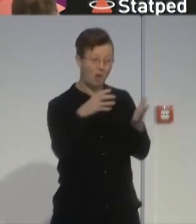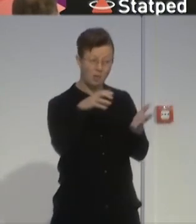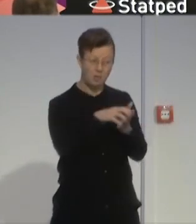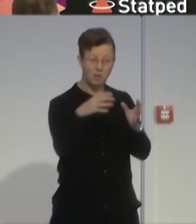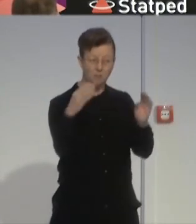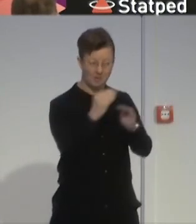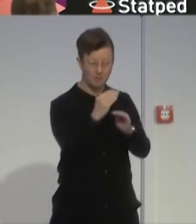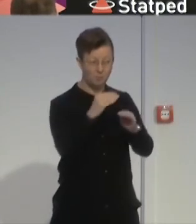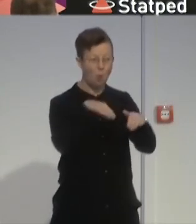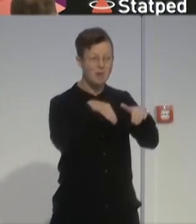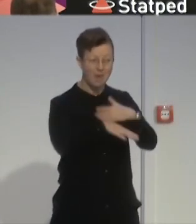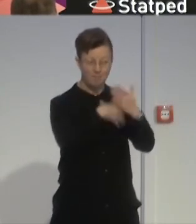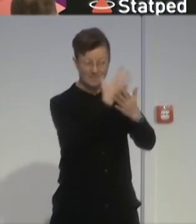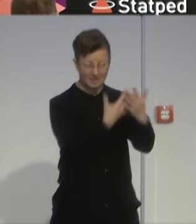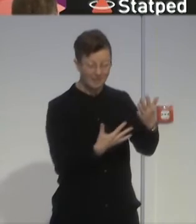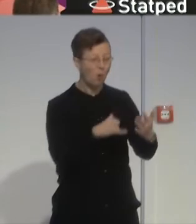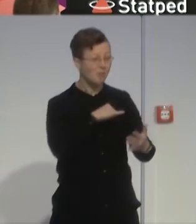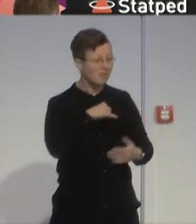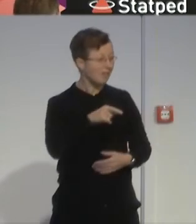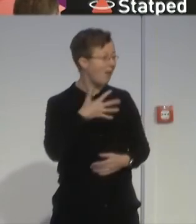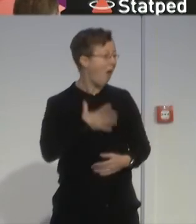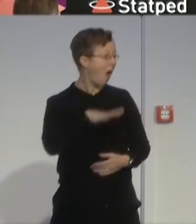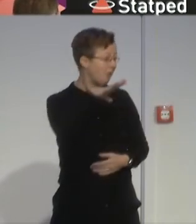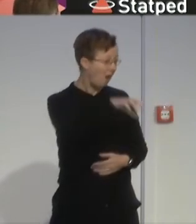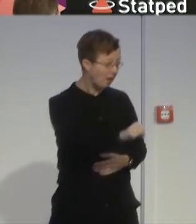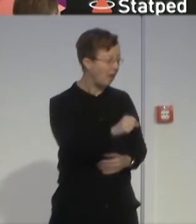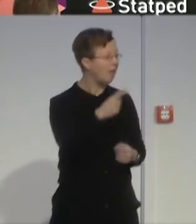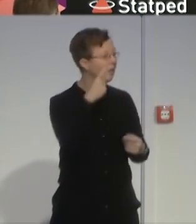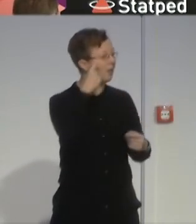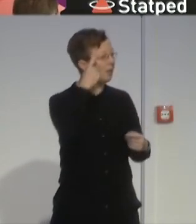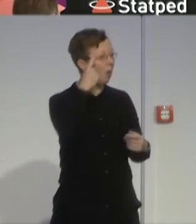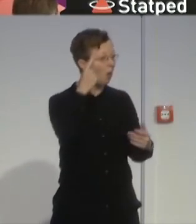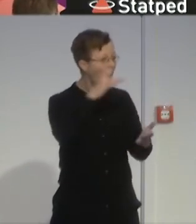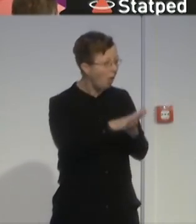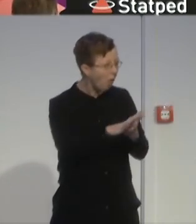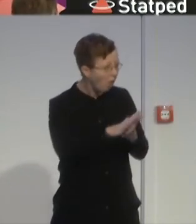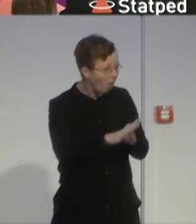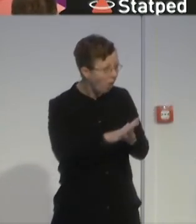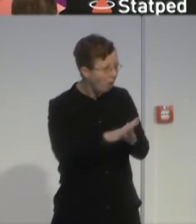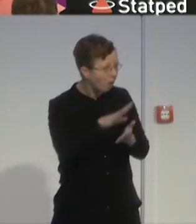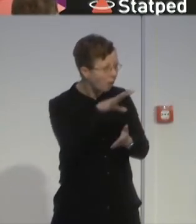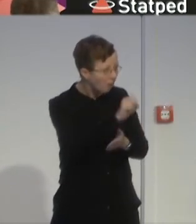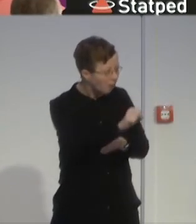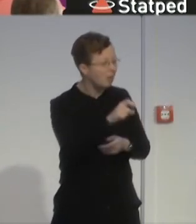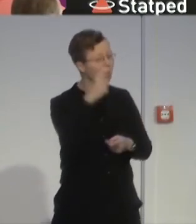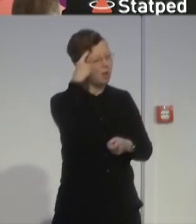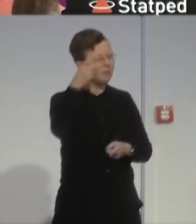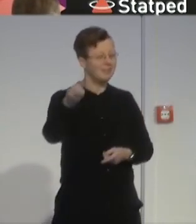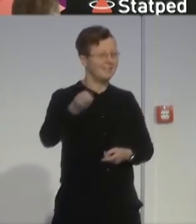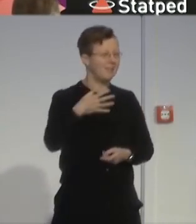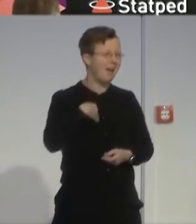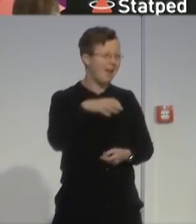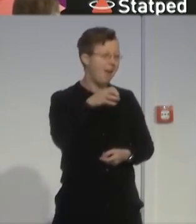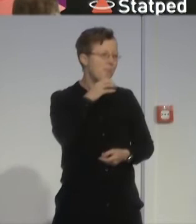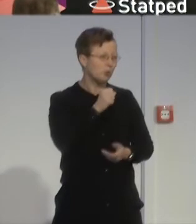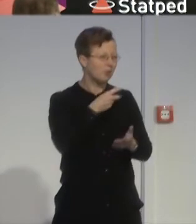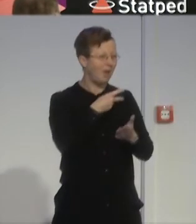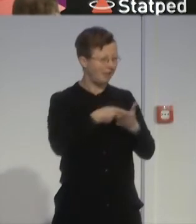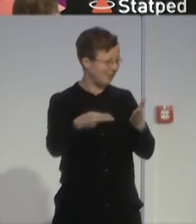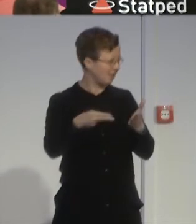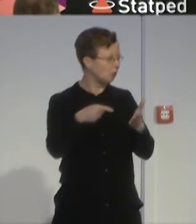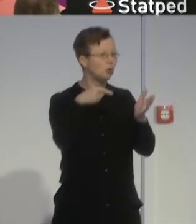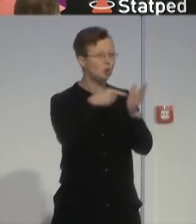the homepage, and if you want to access it and you can't access it, you can mail me. My mail address is on the